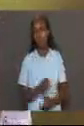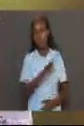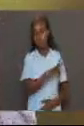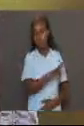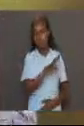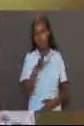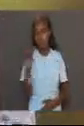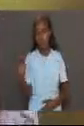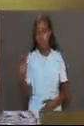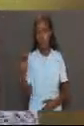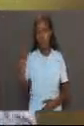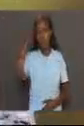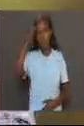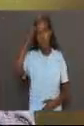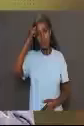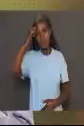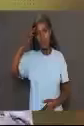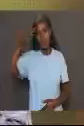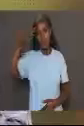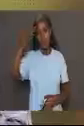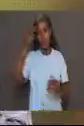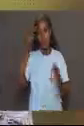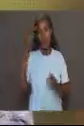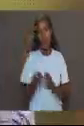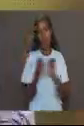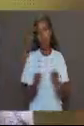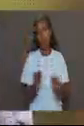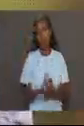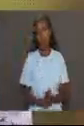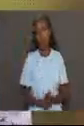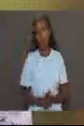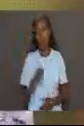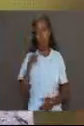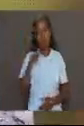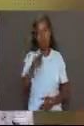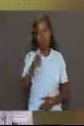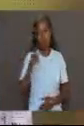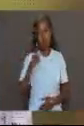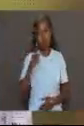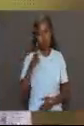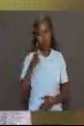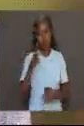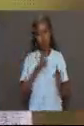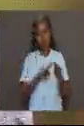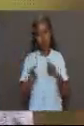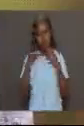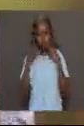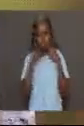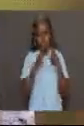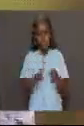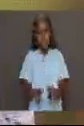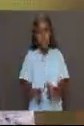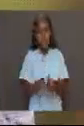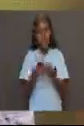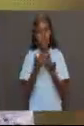and theoretical probability. You will also see how you can apply